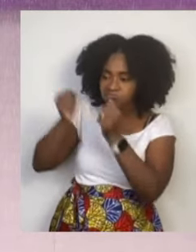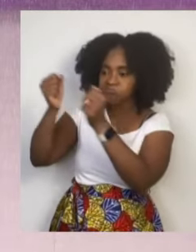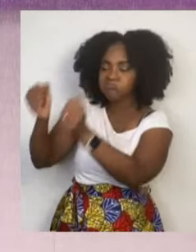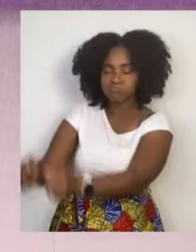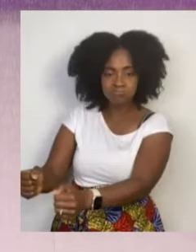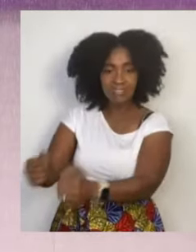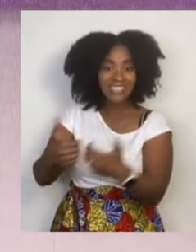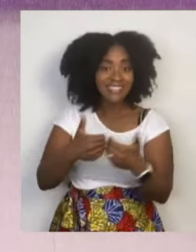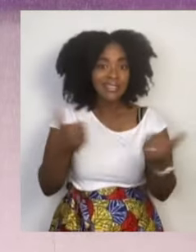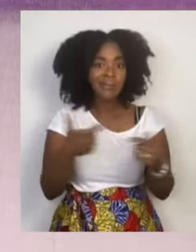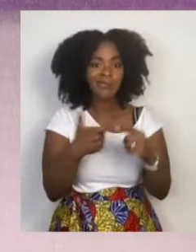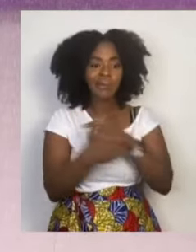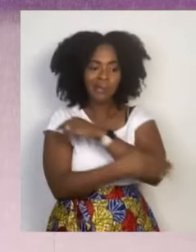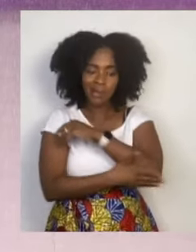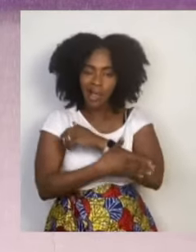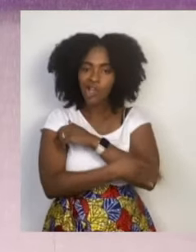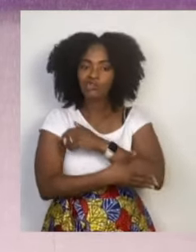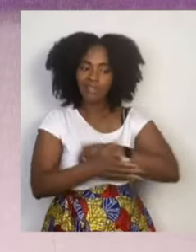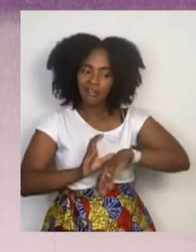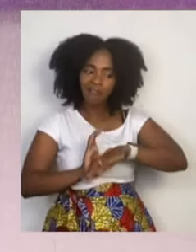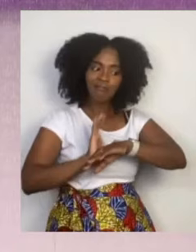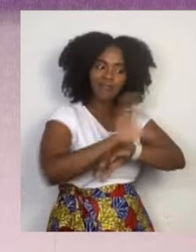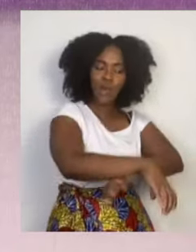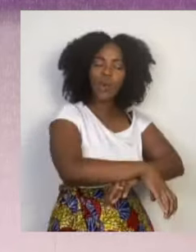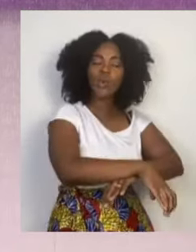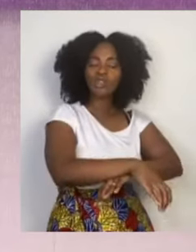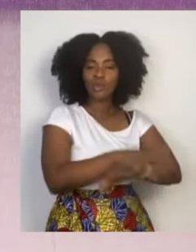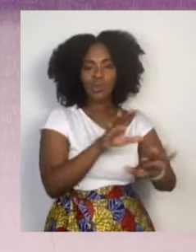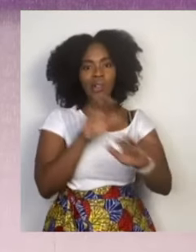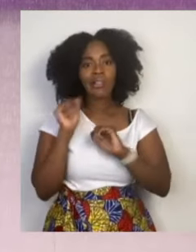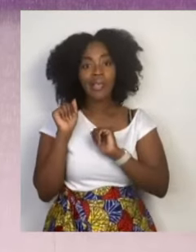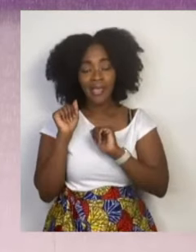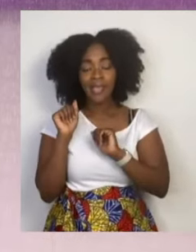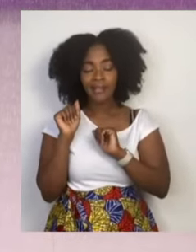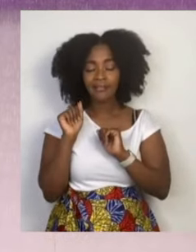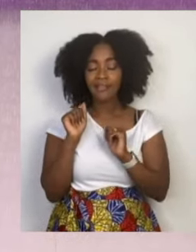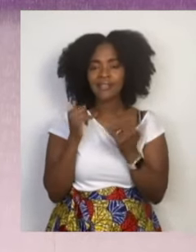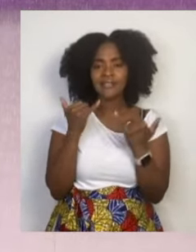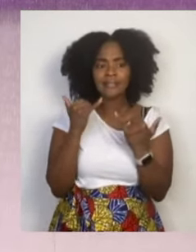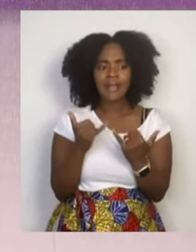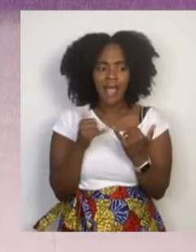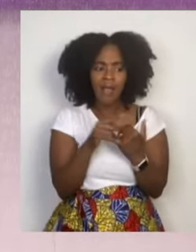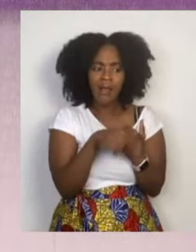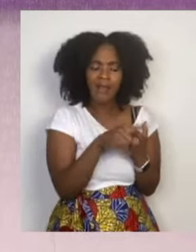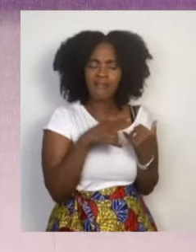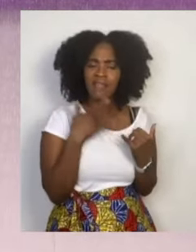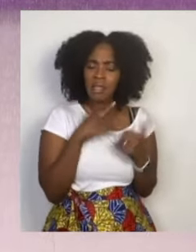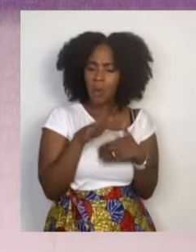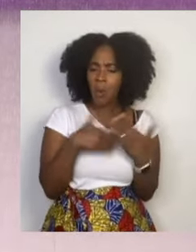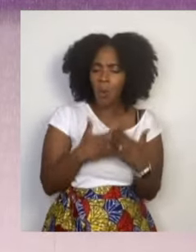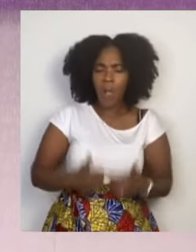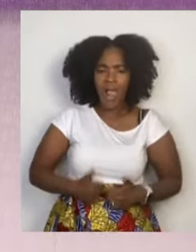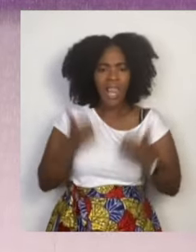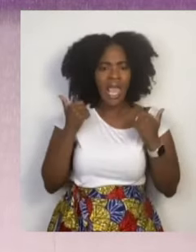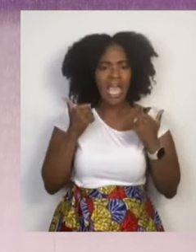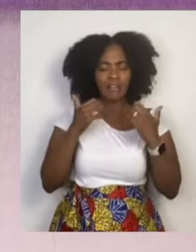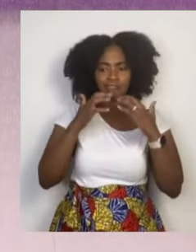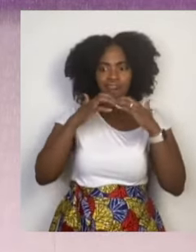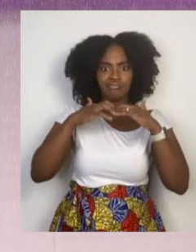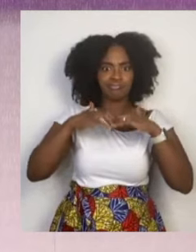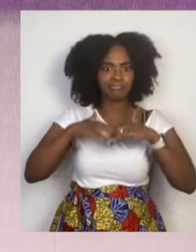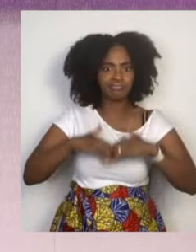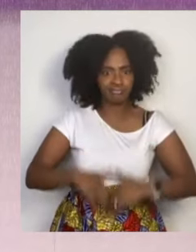force, and in a place where it felt as if their whole life was falling apart, in a place where they